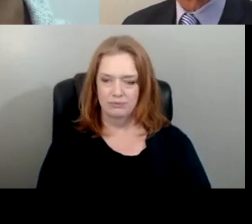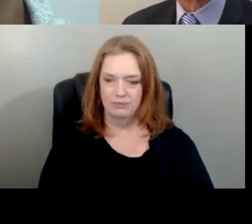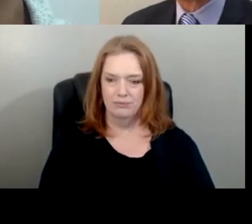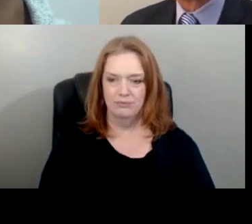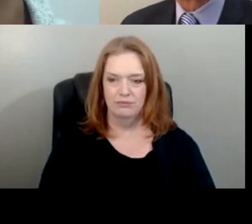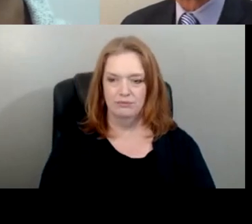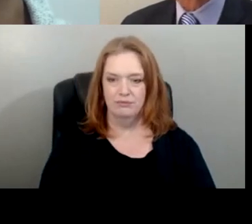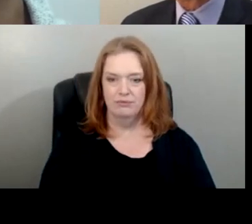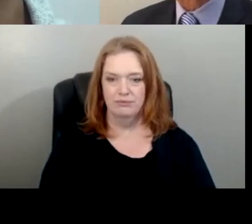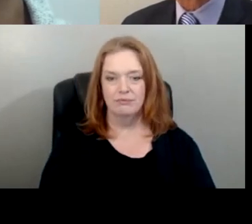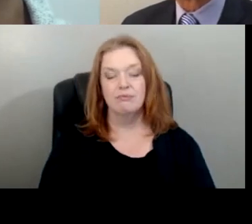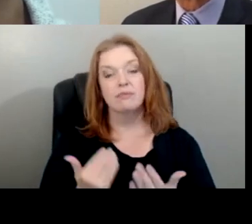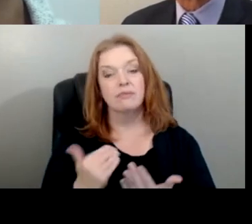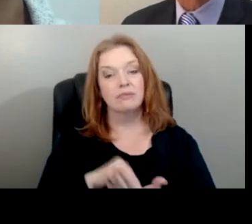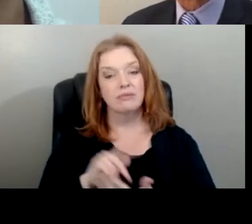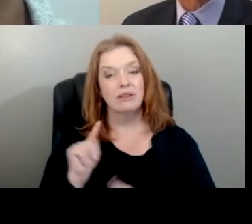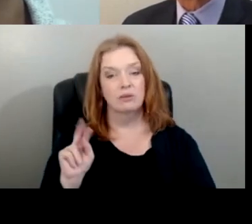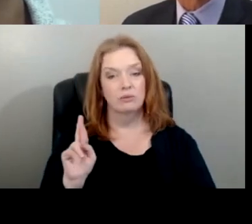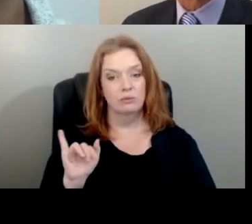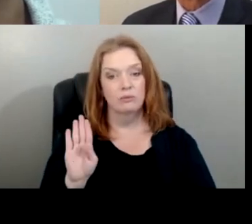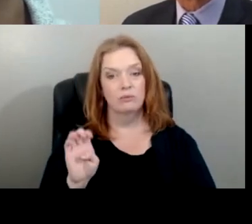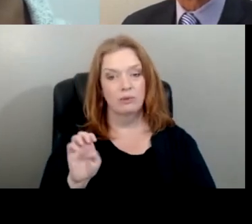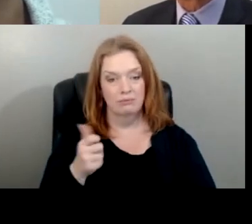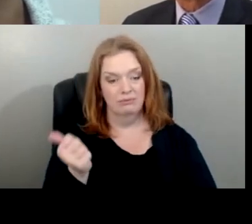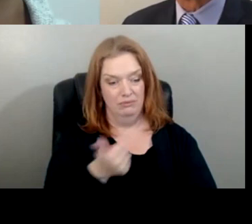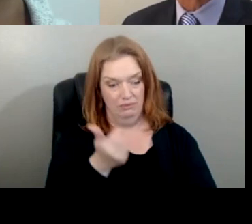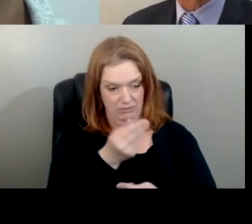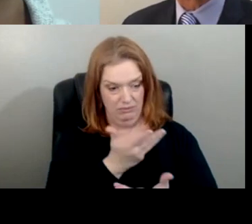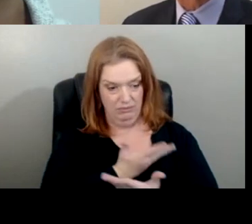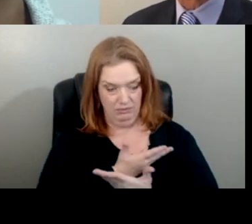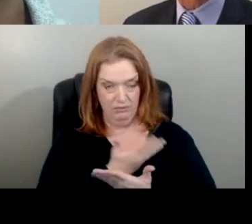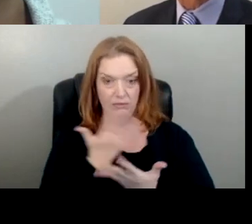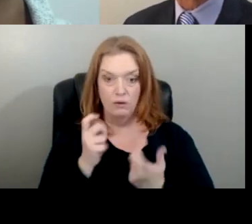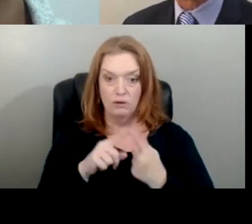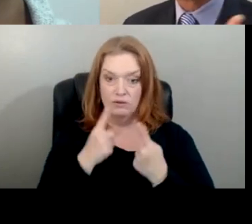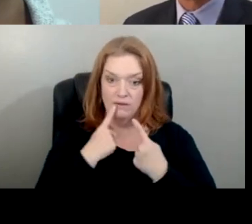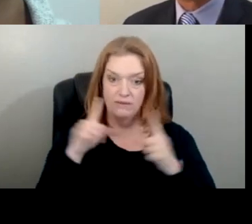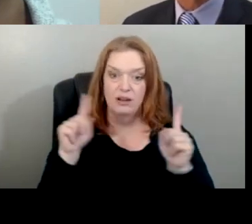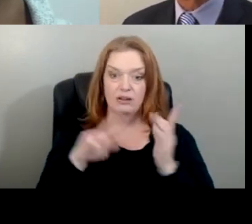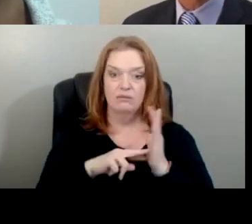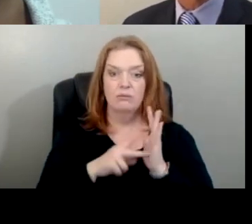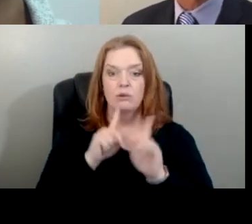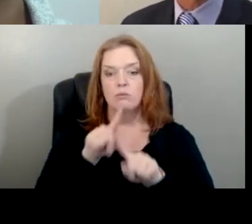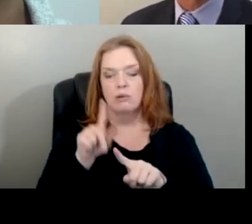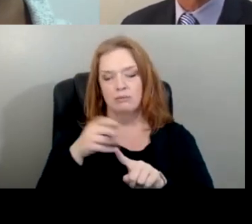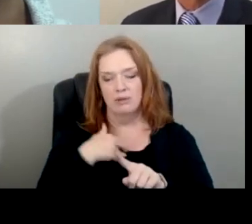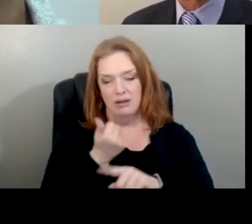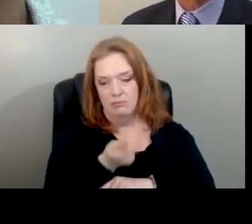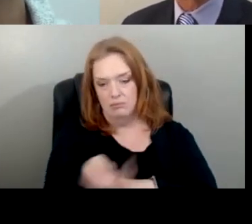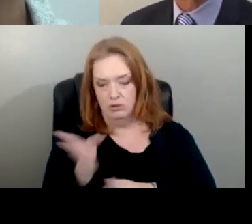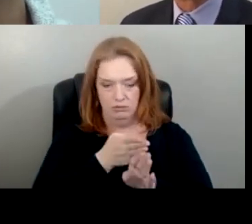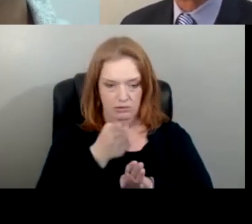the tribes have told us that in order to be effective, the response needs to be multidisciplinary